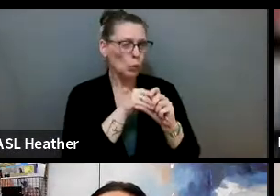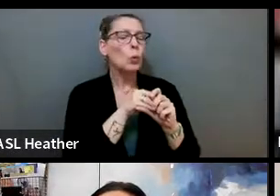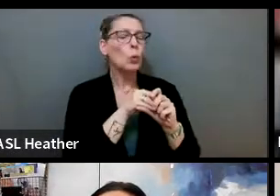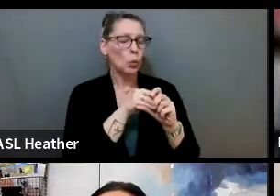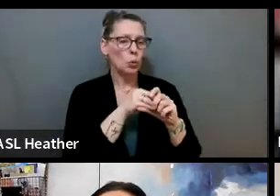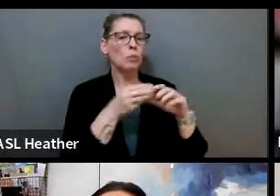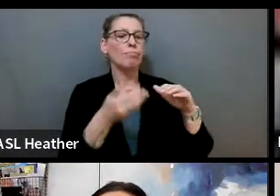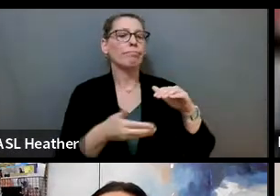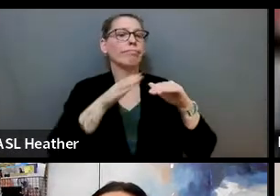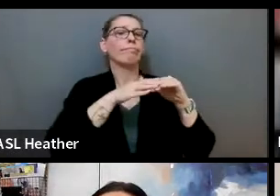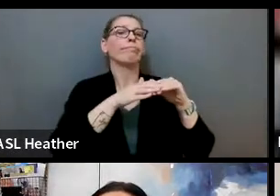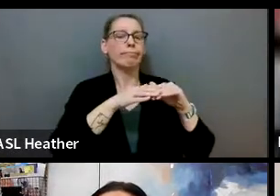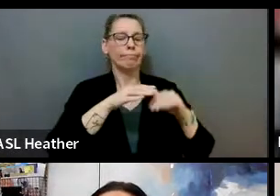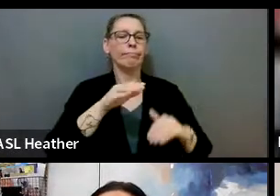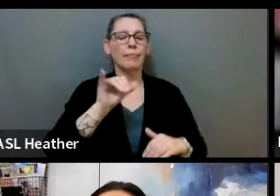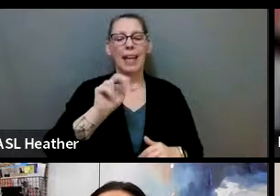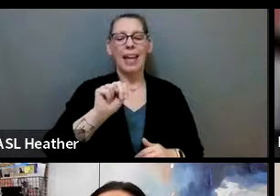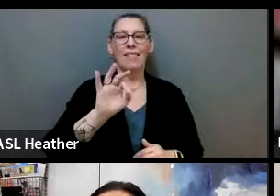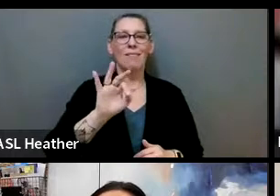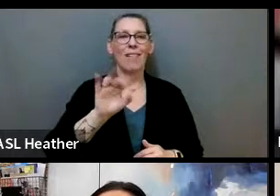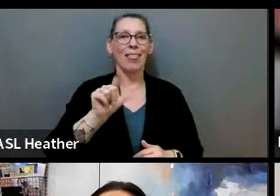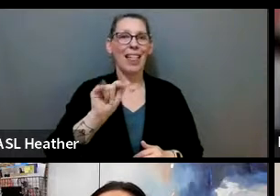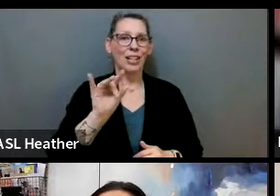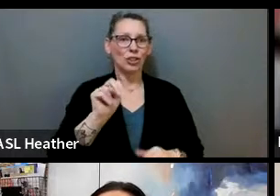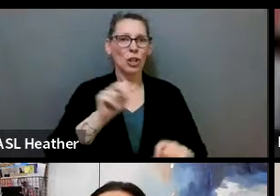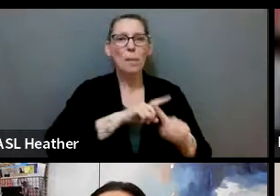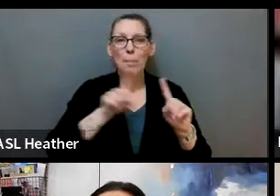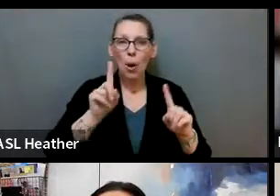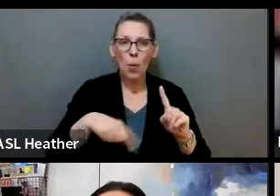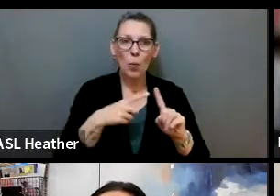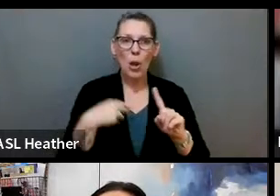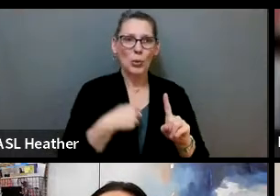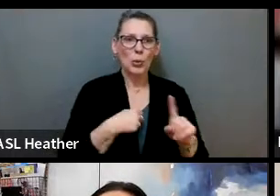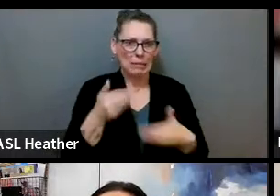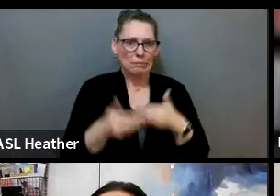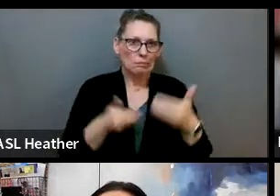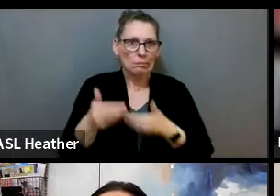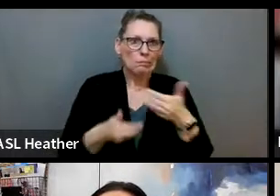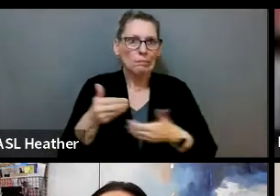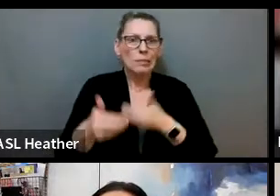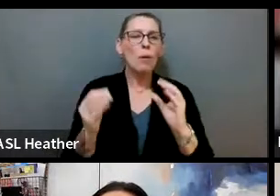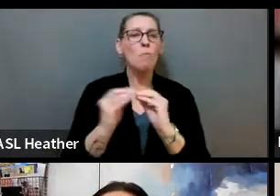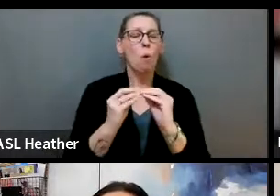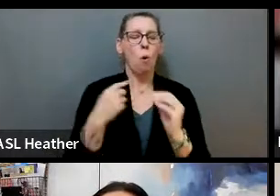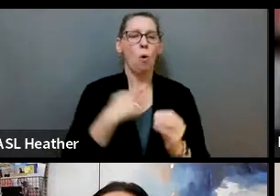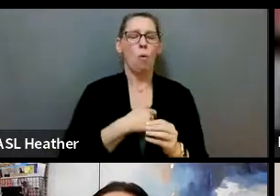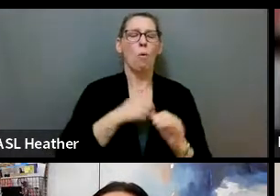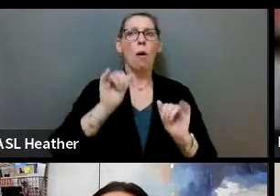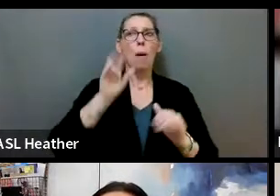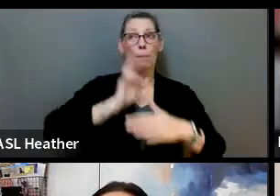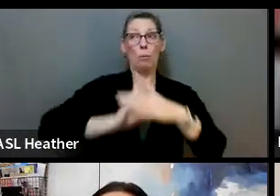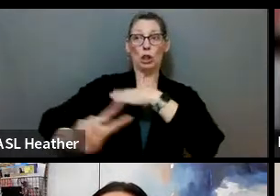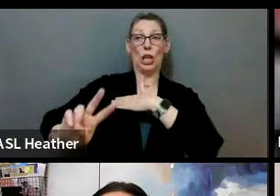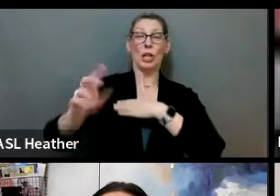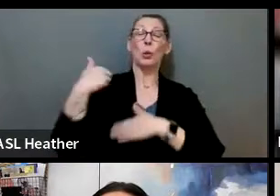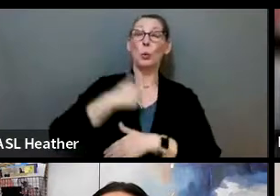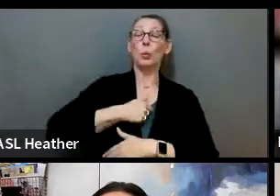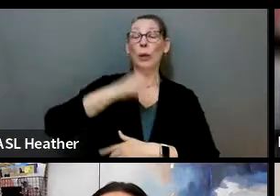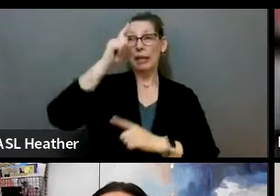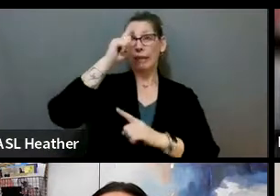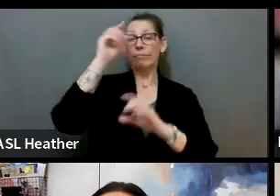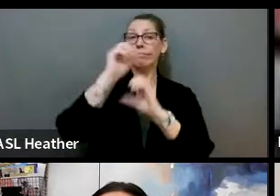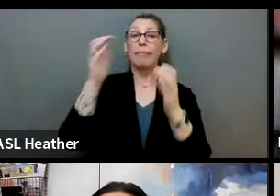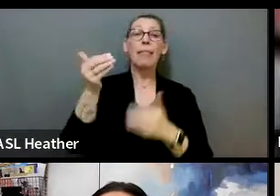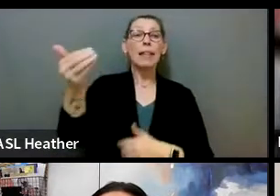But as we go further, we know more. We projected what we would see for the next year, for the